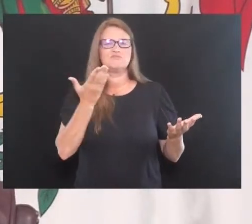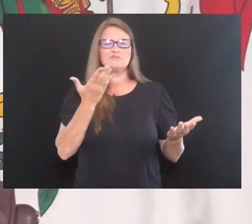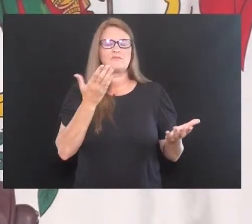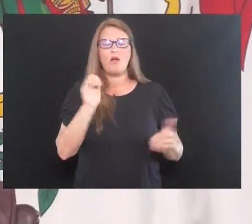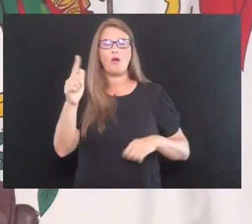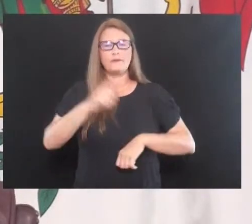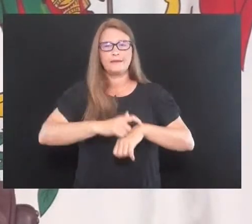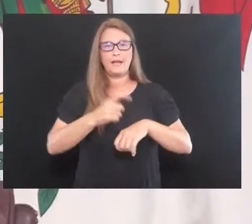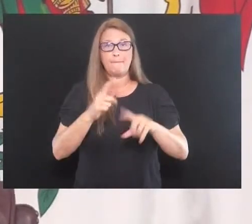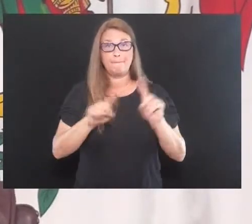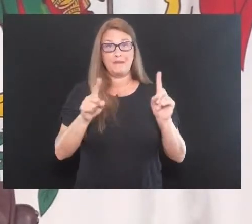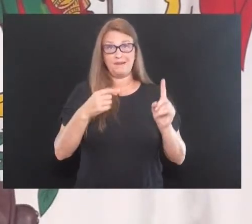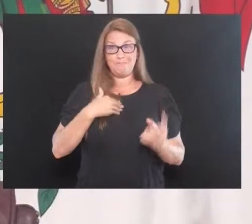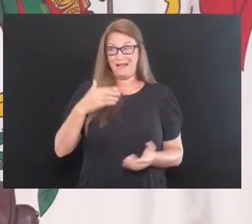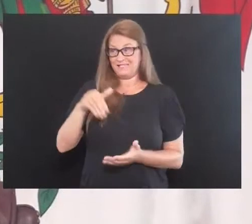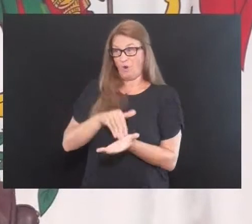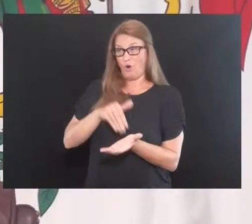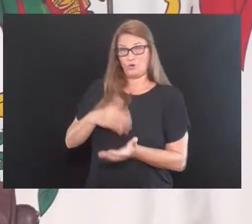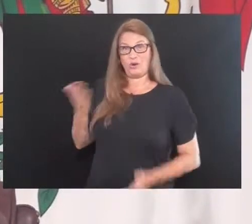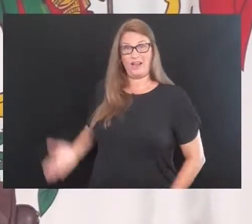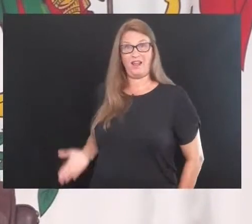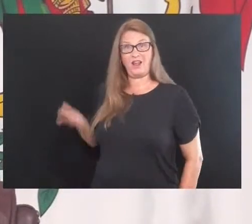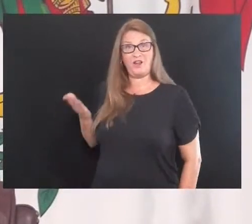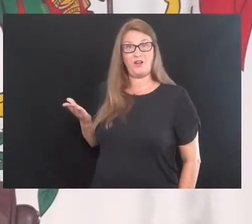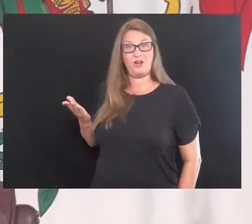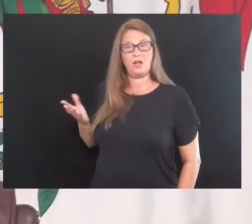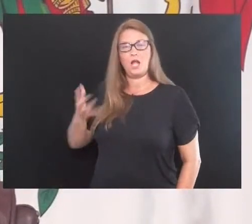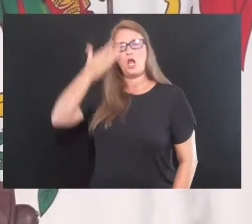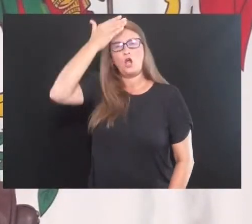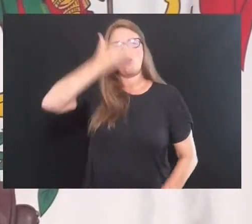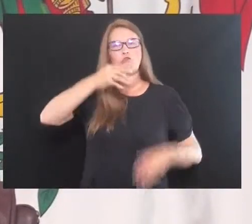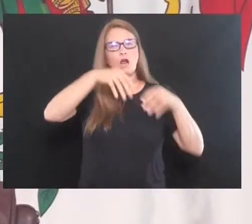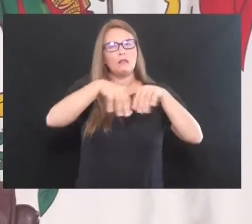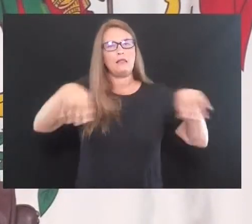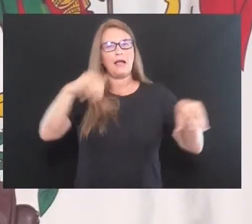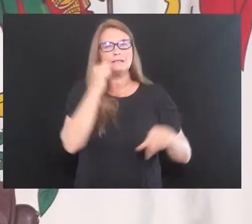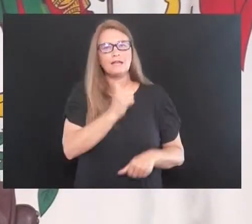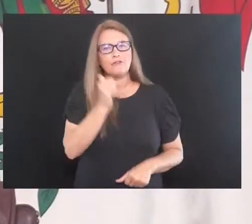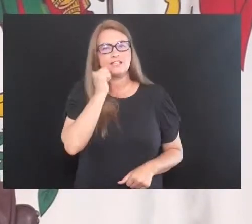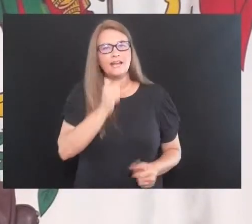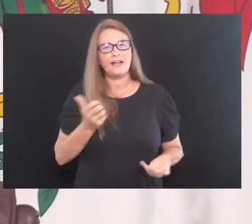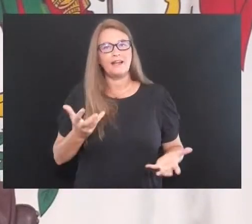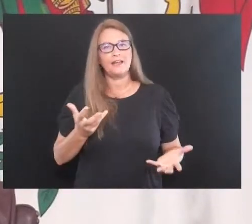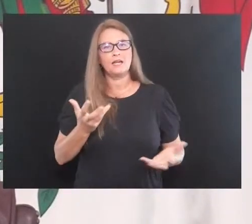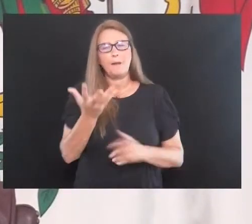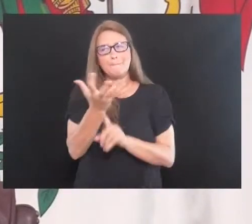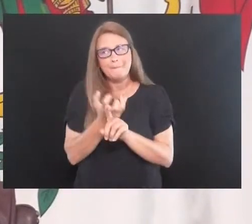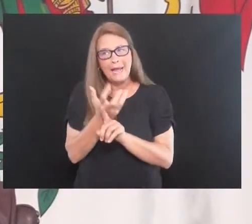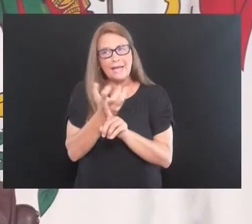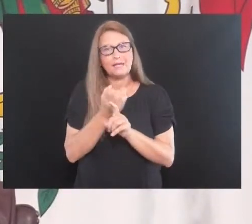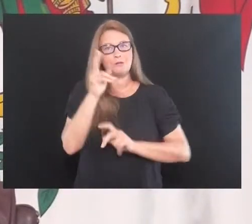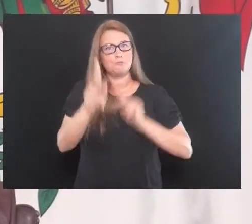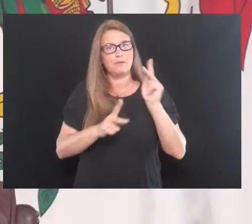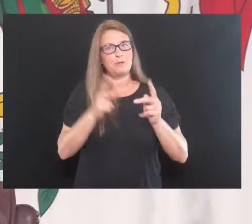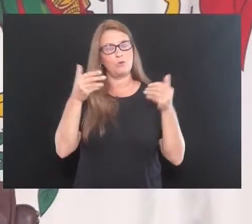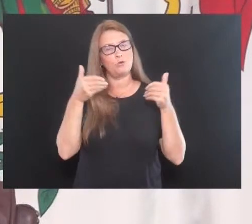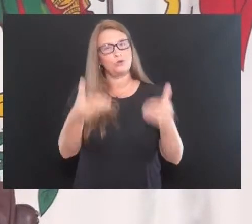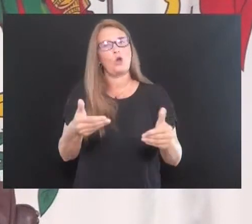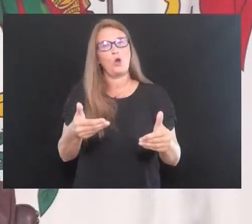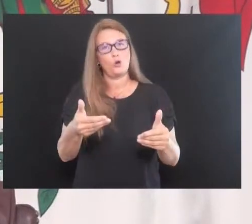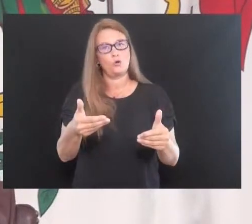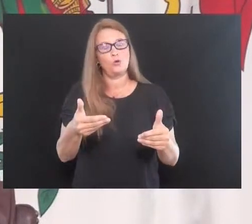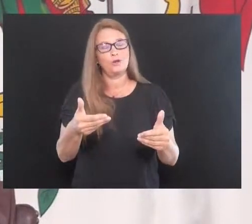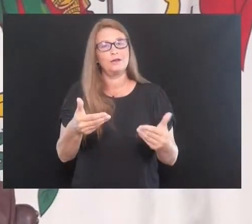got a doc that's sitting right here that's on the front lines every day and pleading with people to absolutely be